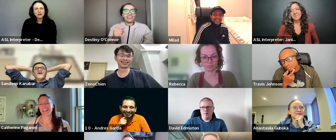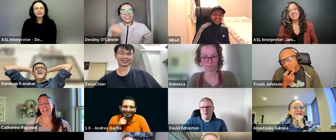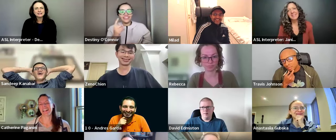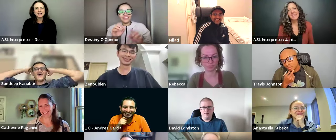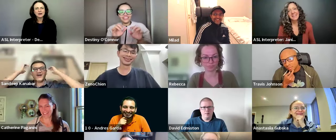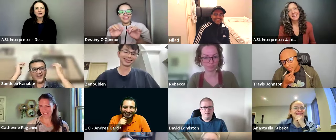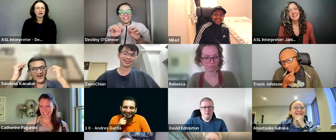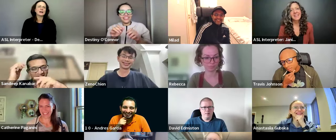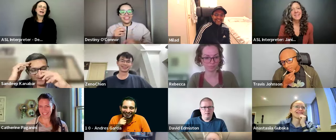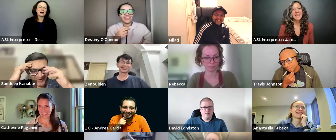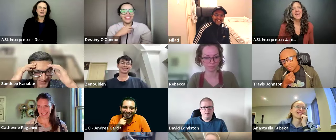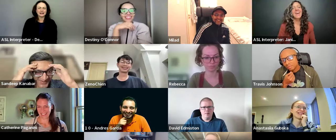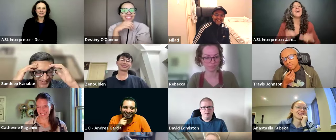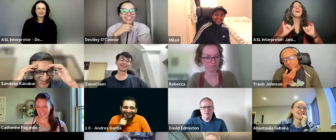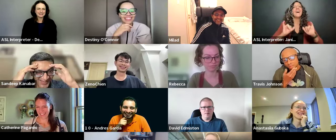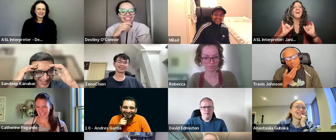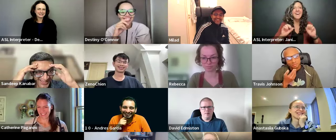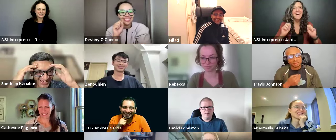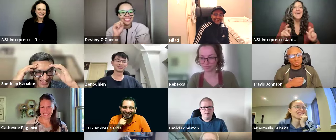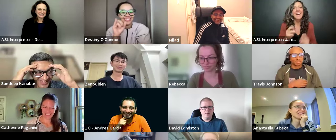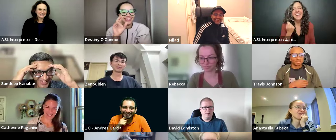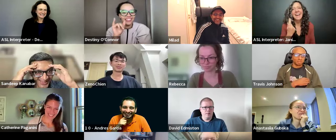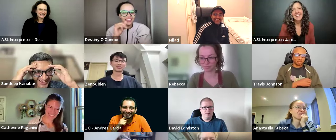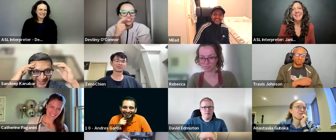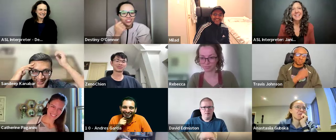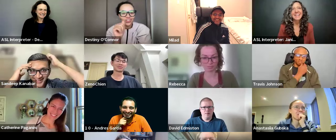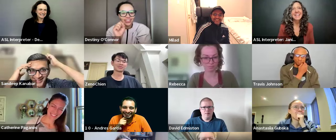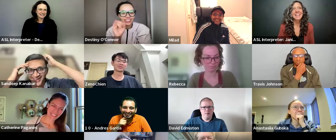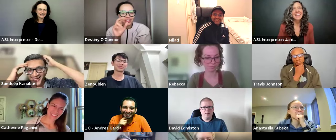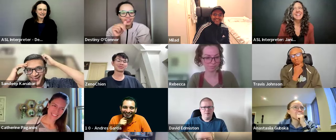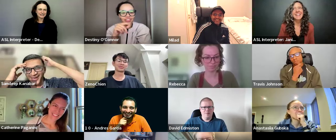let's hurry. Let's go. Hurry up, AI, right?